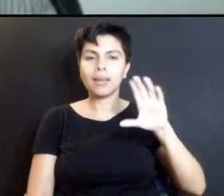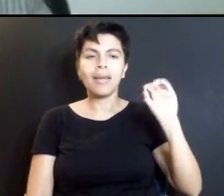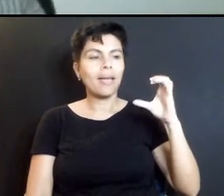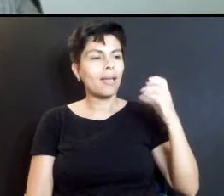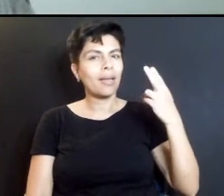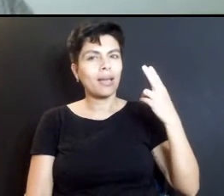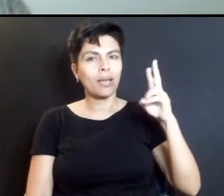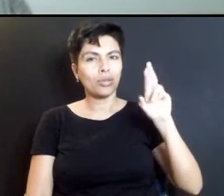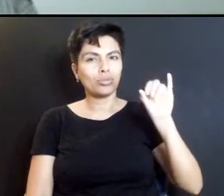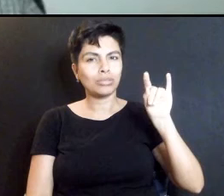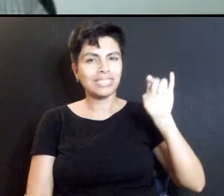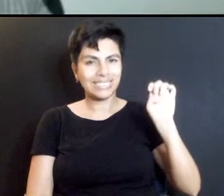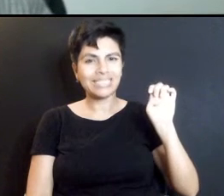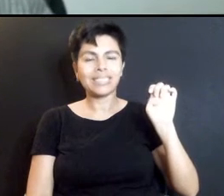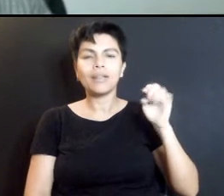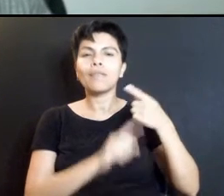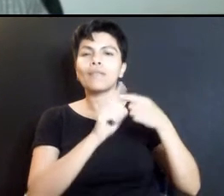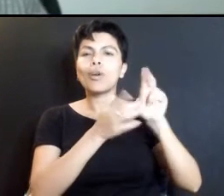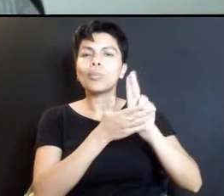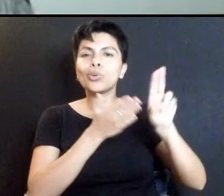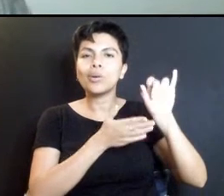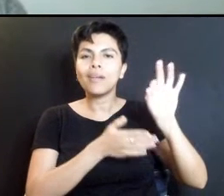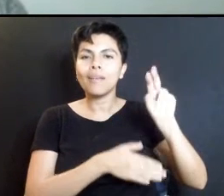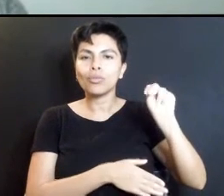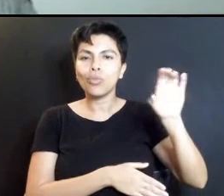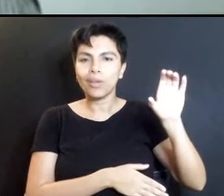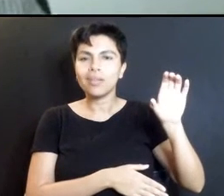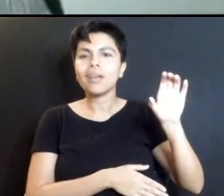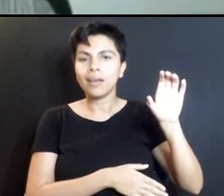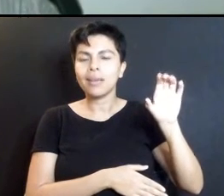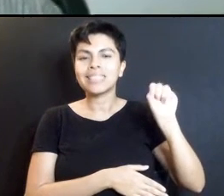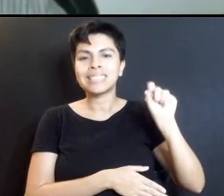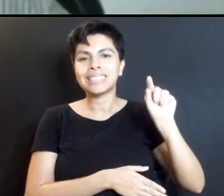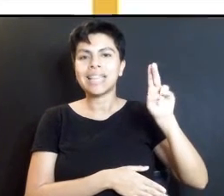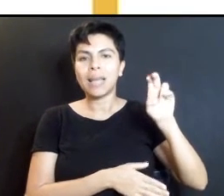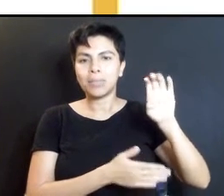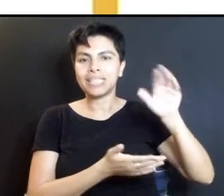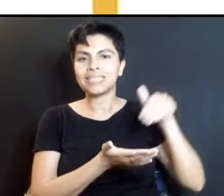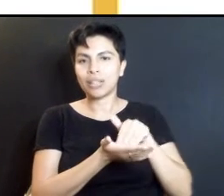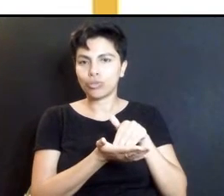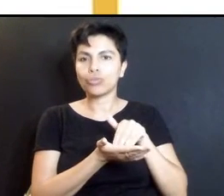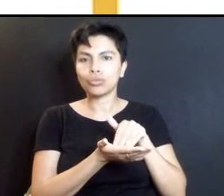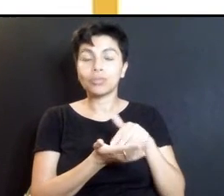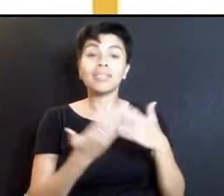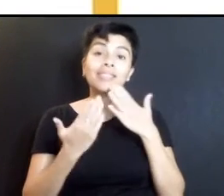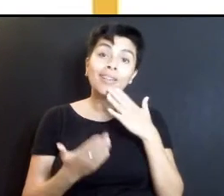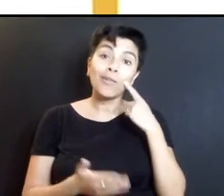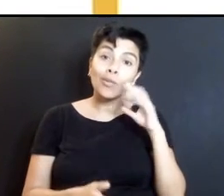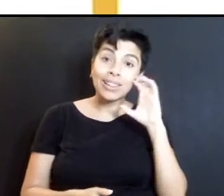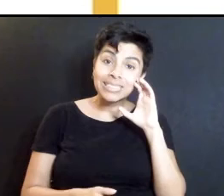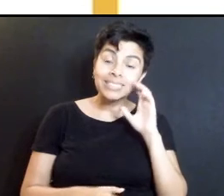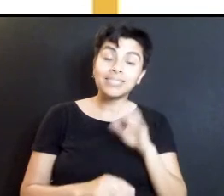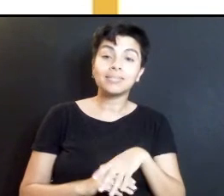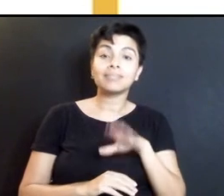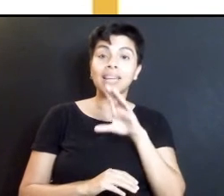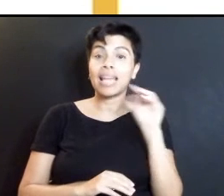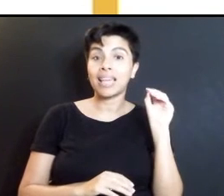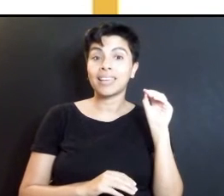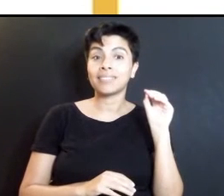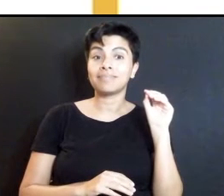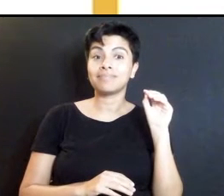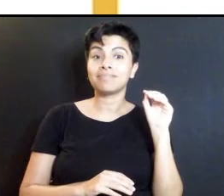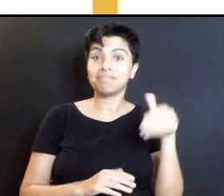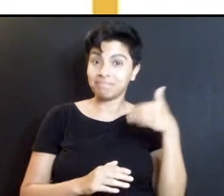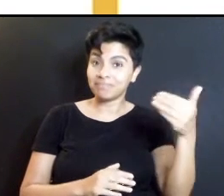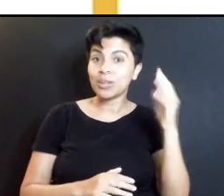Christine Harradine, all from University of North Carolina's STEMI Center. Thanks for listening, and we'll